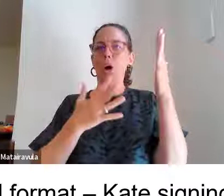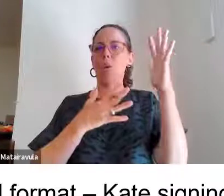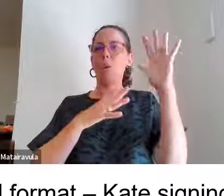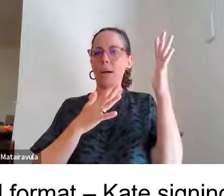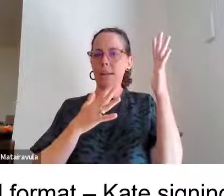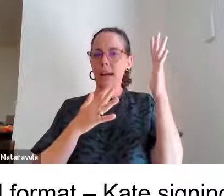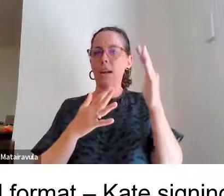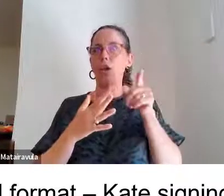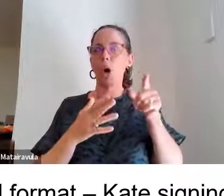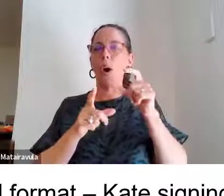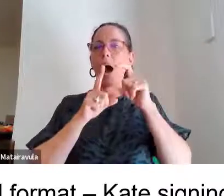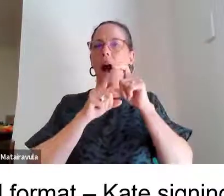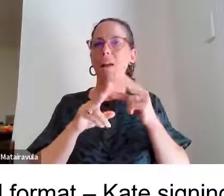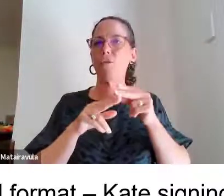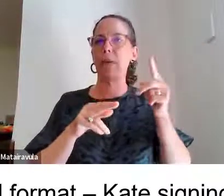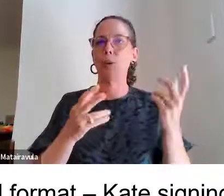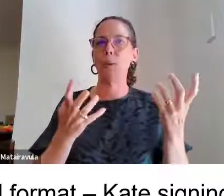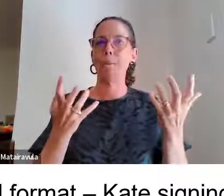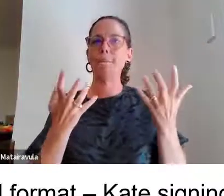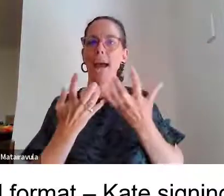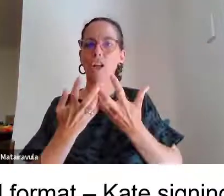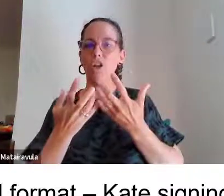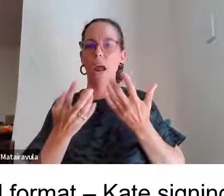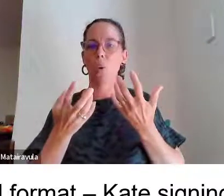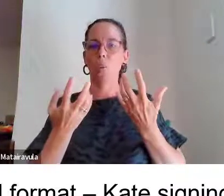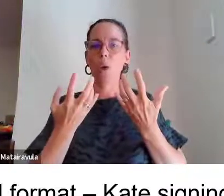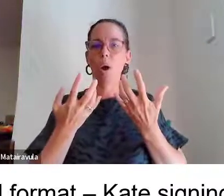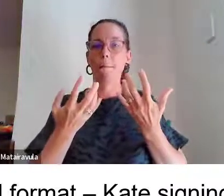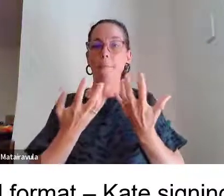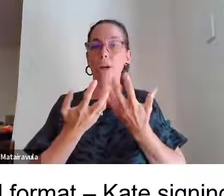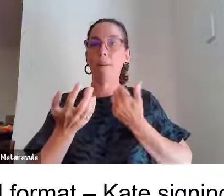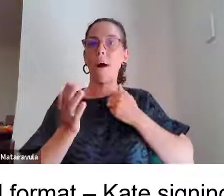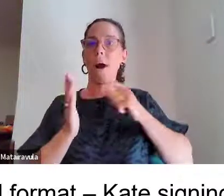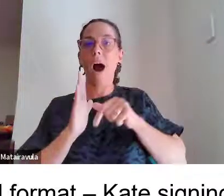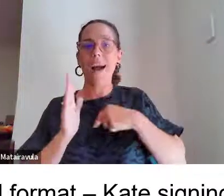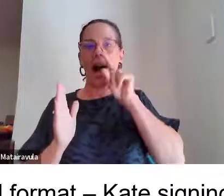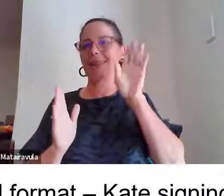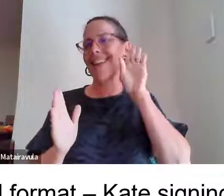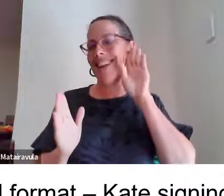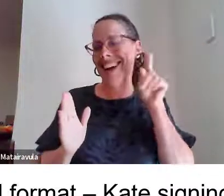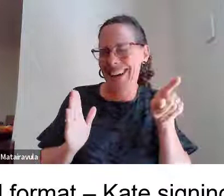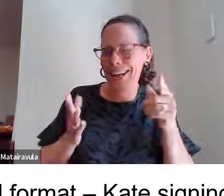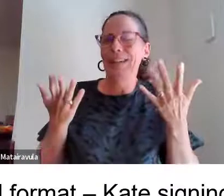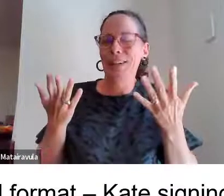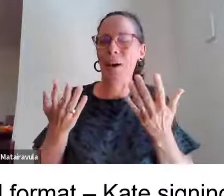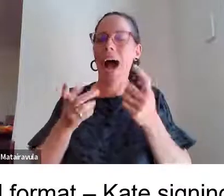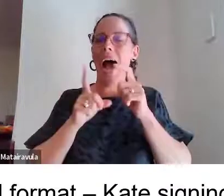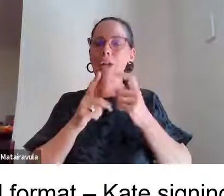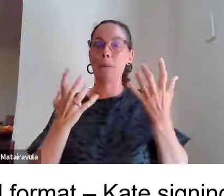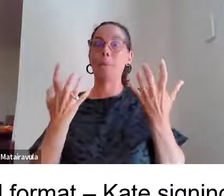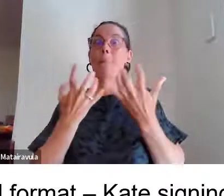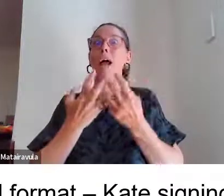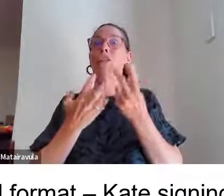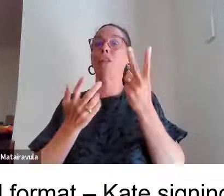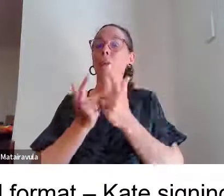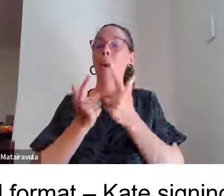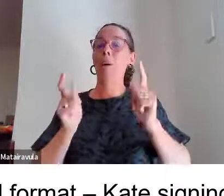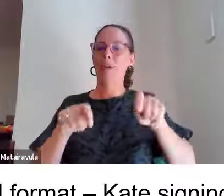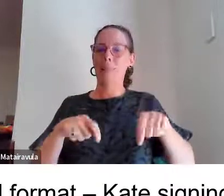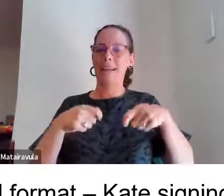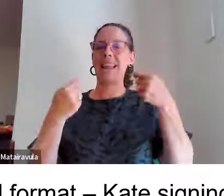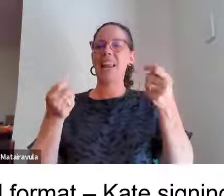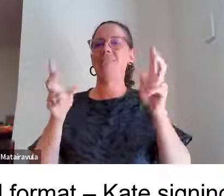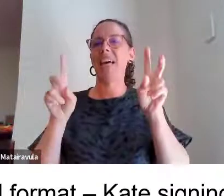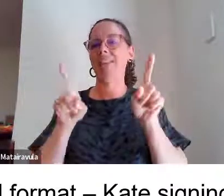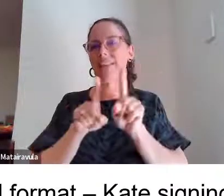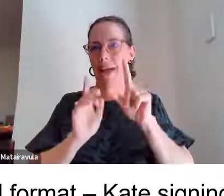simultaneously. However, the librarian didn't know Auslan, so it was very difficult for them to know, in fact, where I was up to. And obviously I can't hear the librarian. So